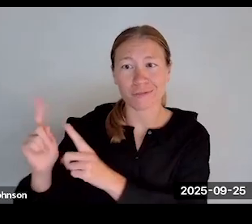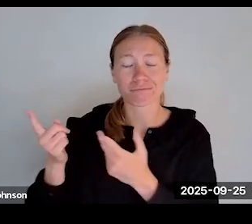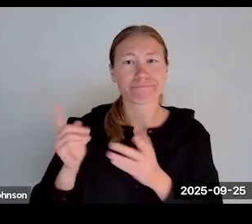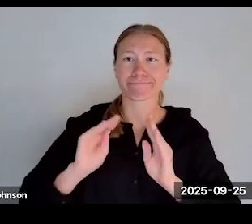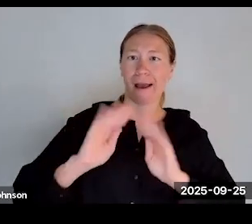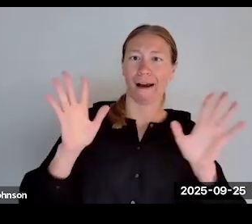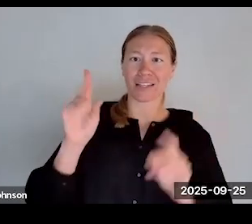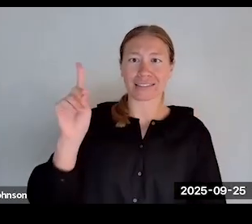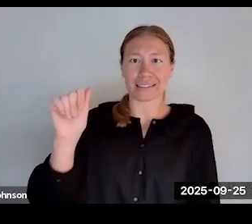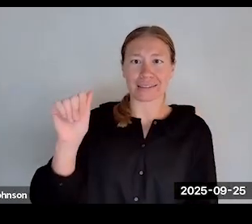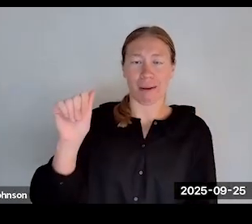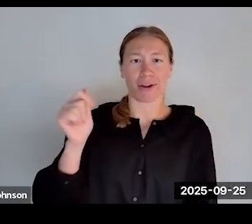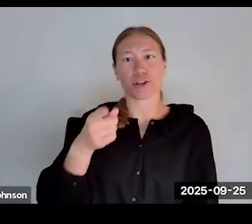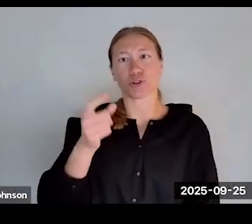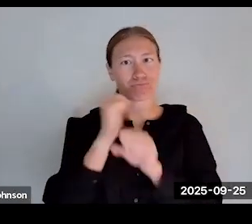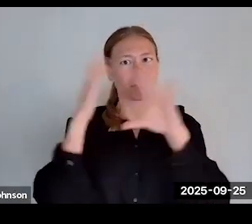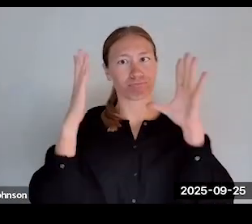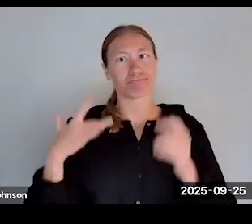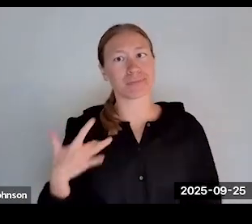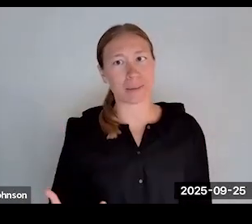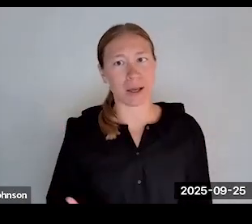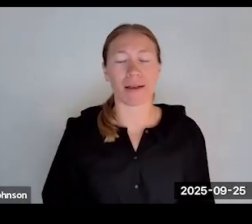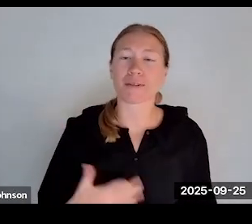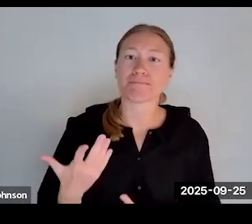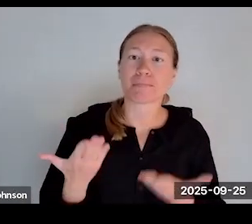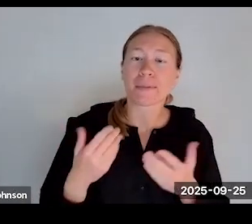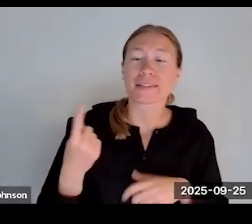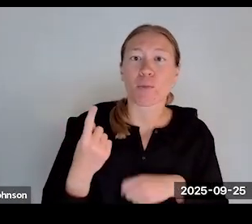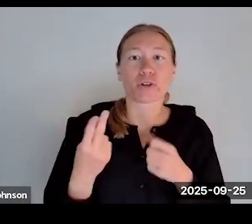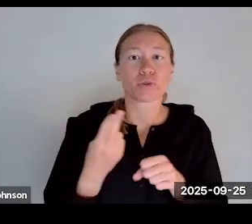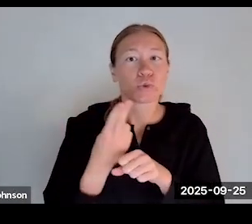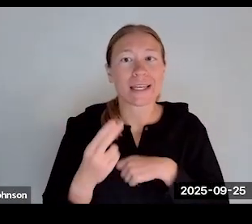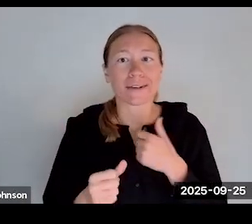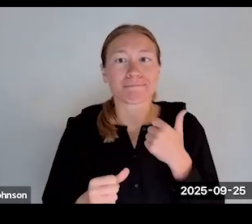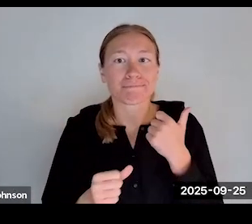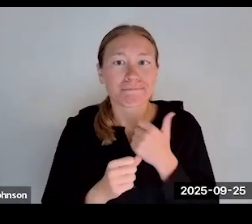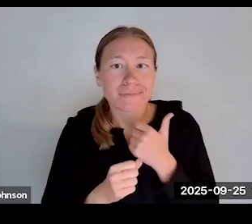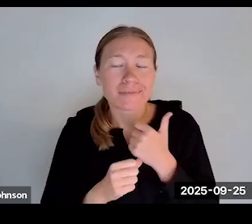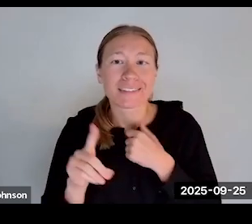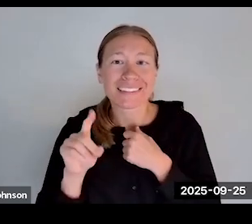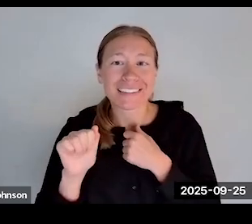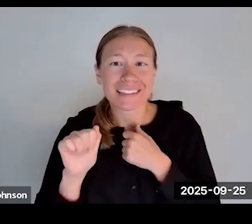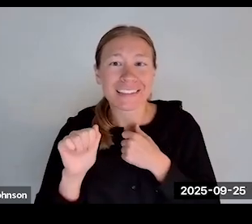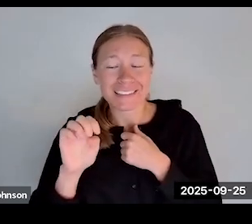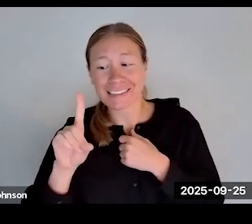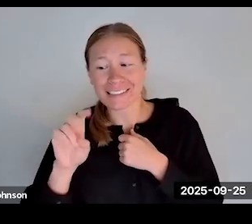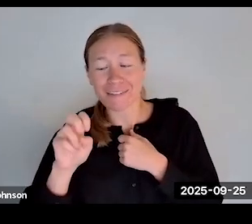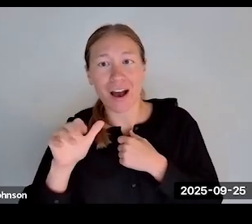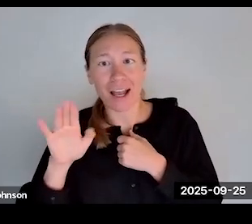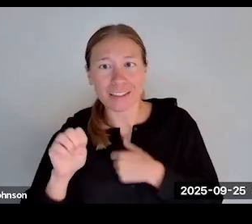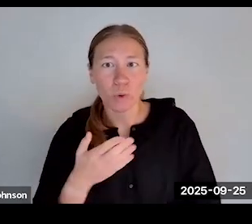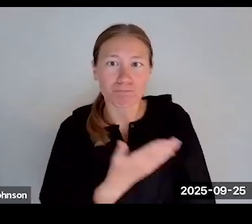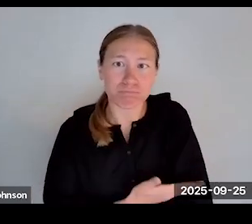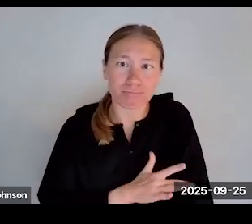apparent disability, such as someone using an assistive device or someone with a missing limb. However, most individuals living